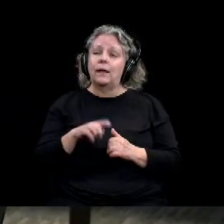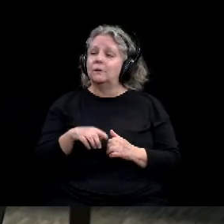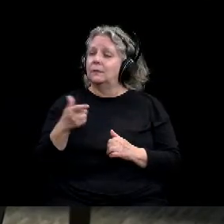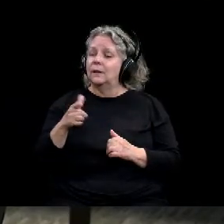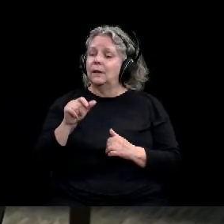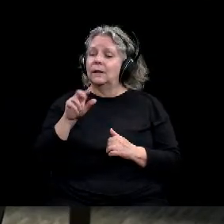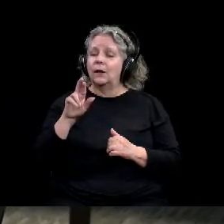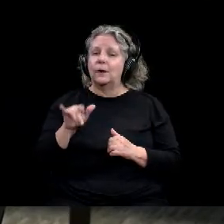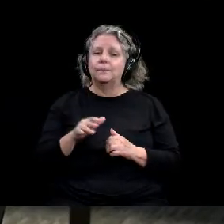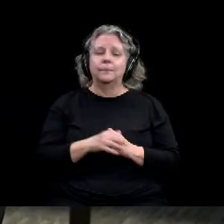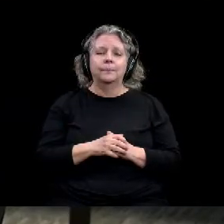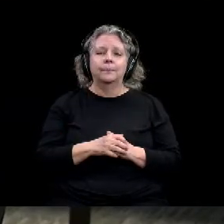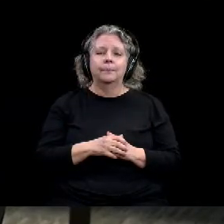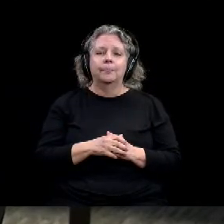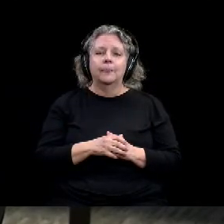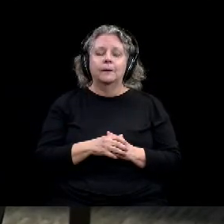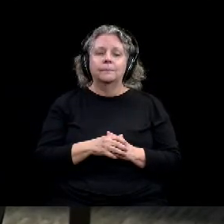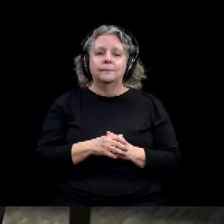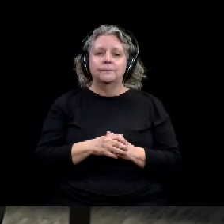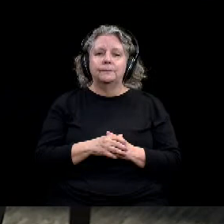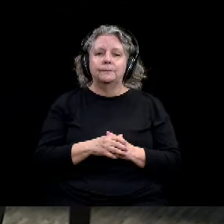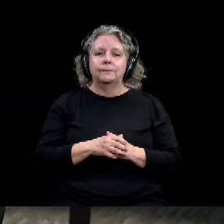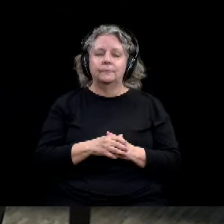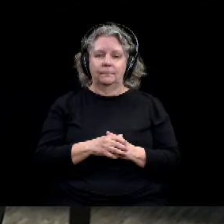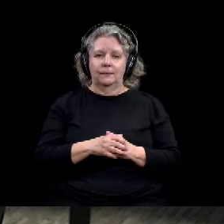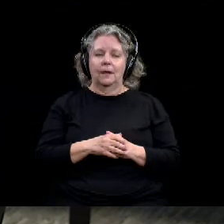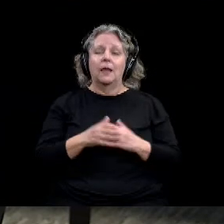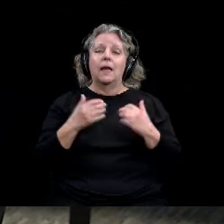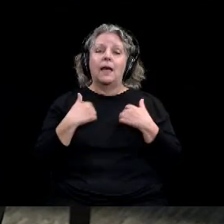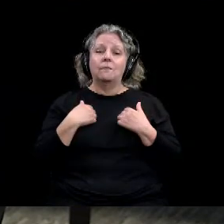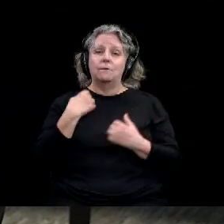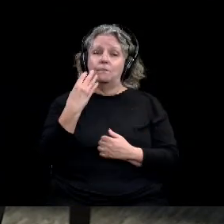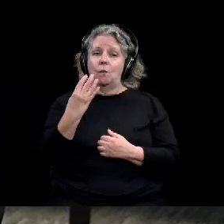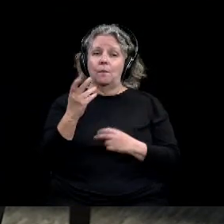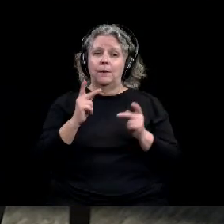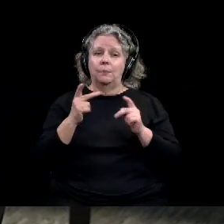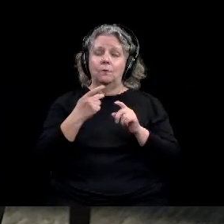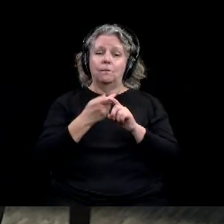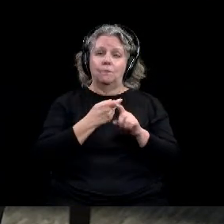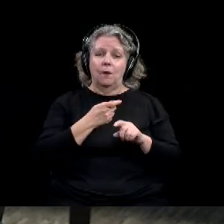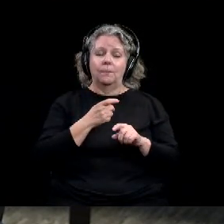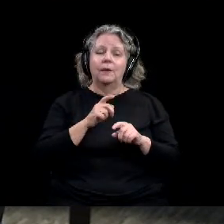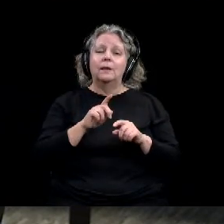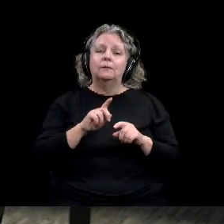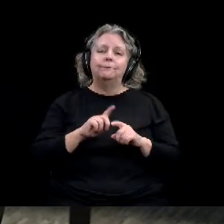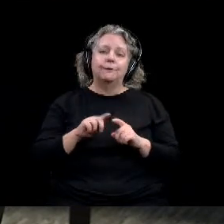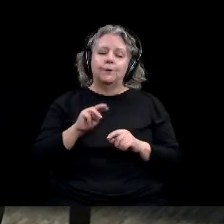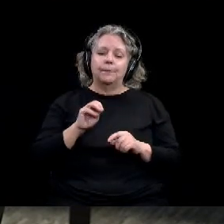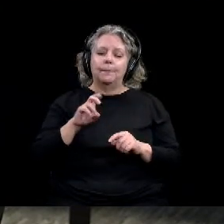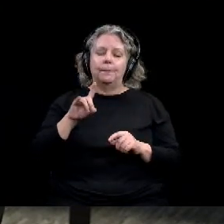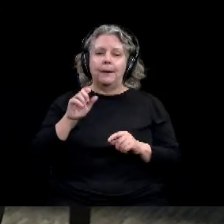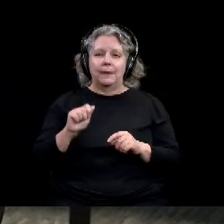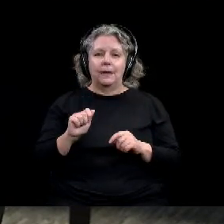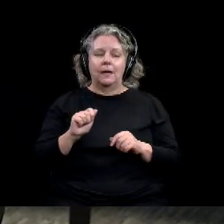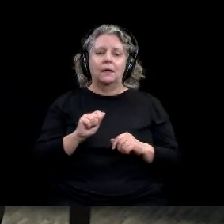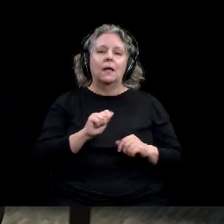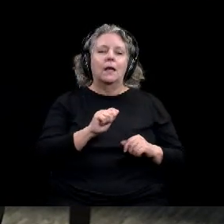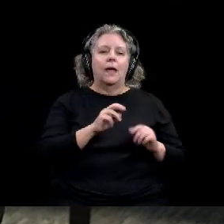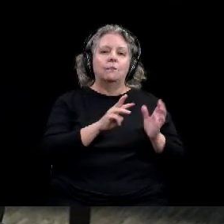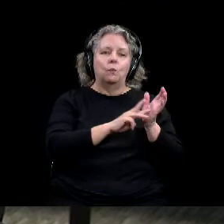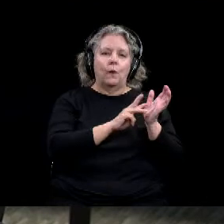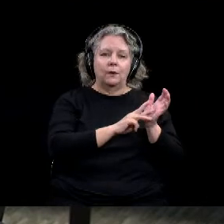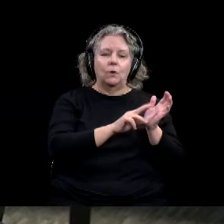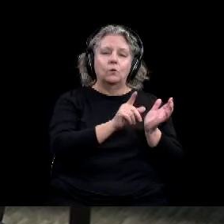We have 4 representatives from various media outlets today. We have Rhiannon Sagert with the Waco Tribune-Herald. We have Hannah Hall with KWTX News